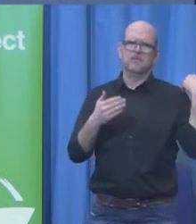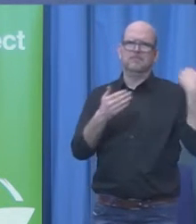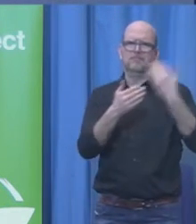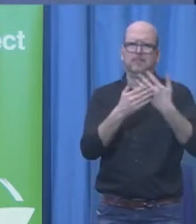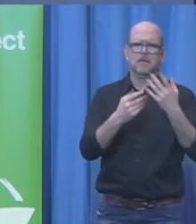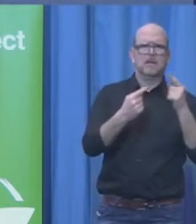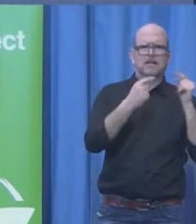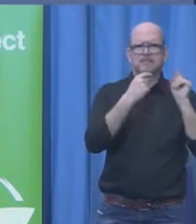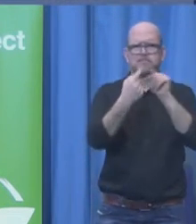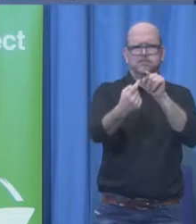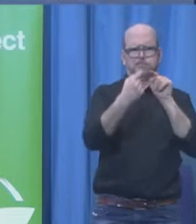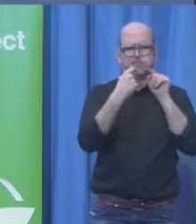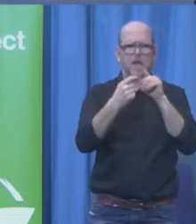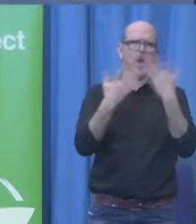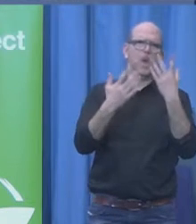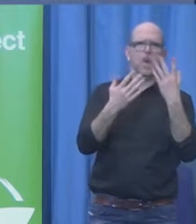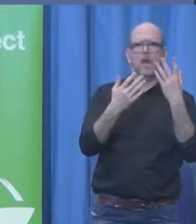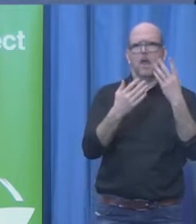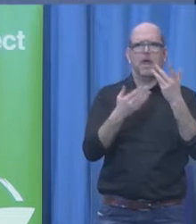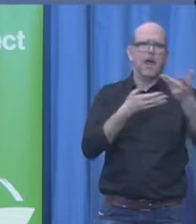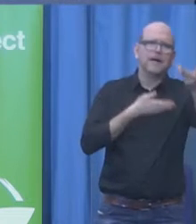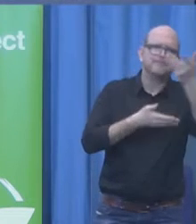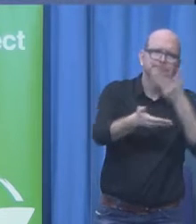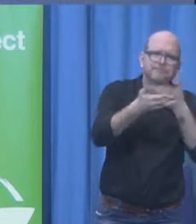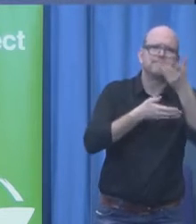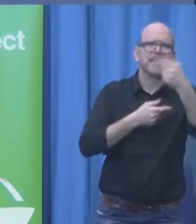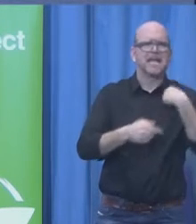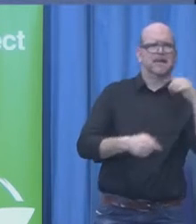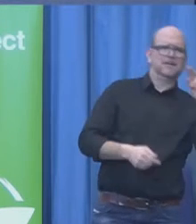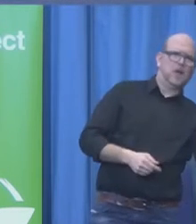members. So as you see, I mean,